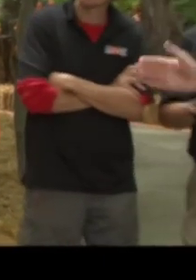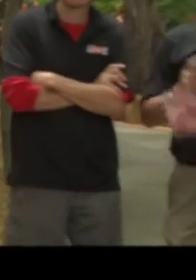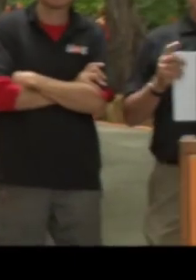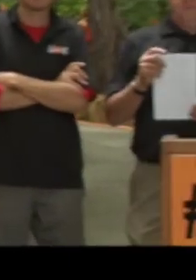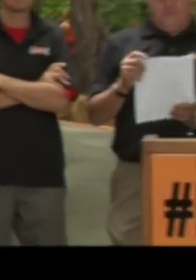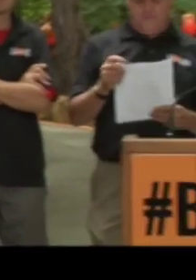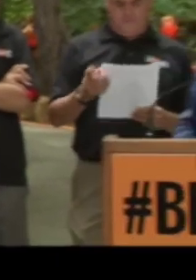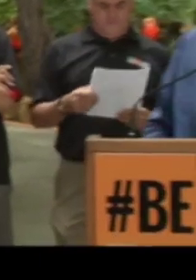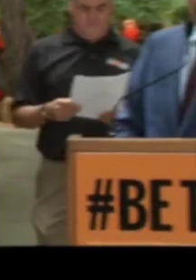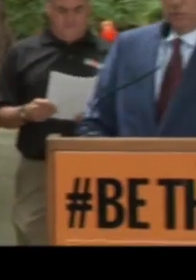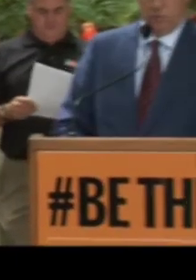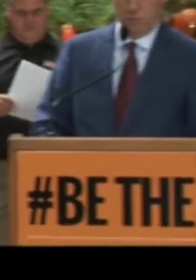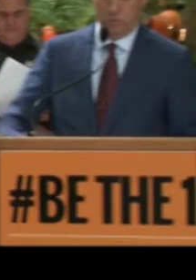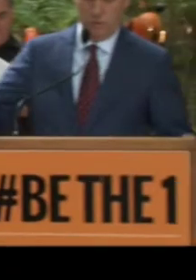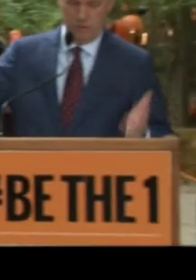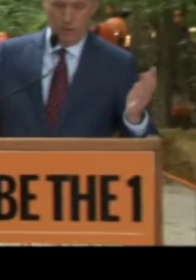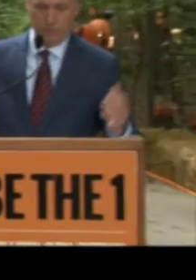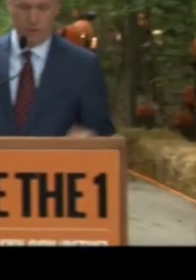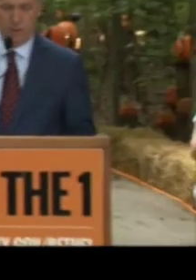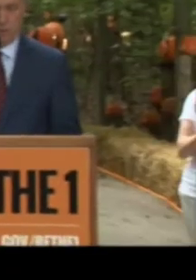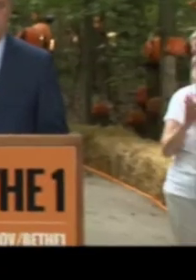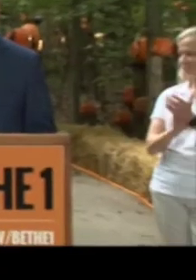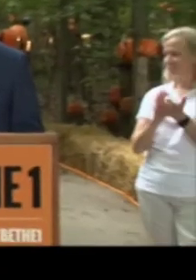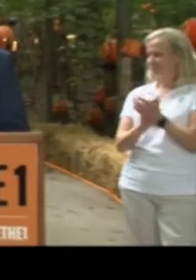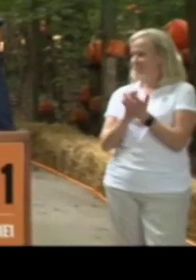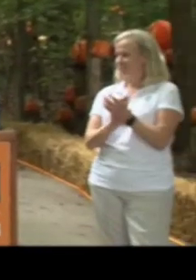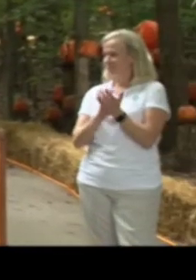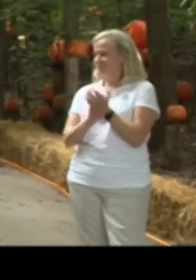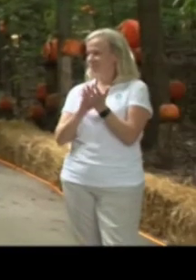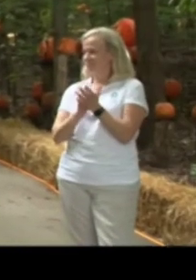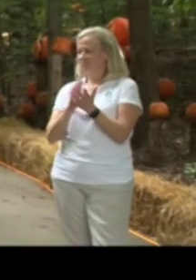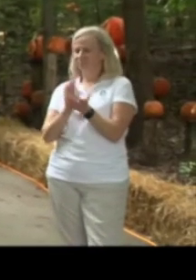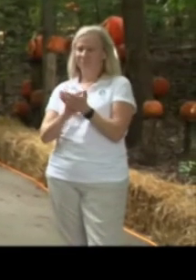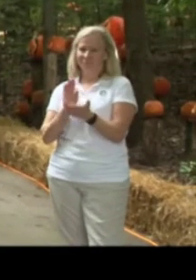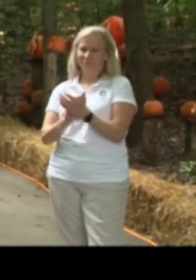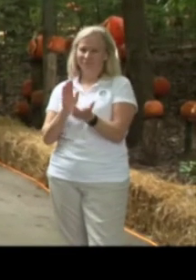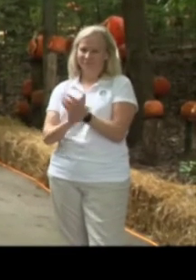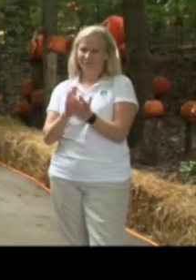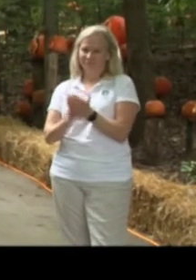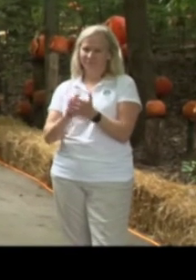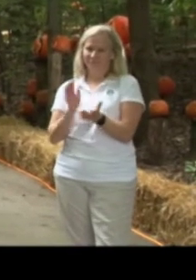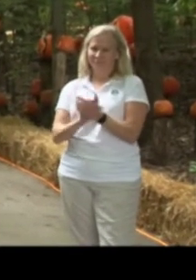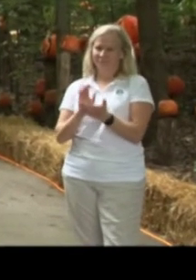year, but thank you so much for everything that you're doing as well. Let's hear it for Councilwoman Welch.